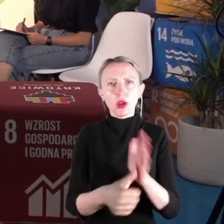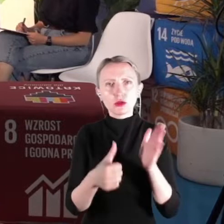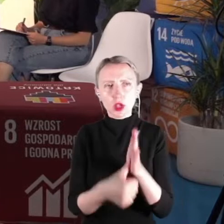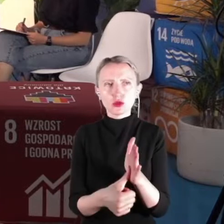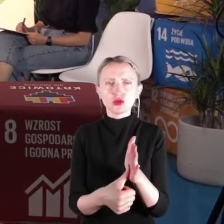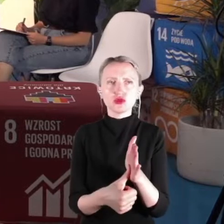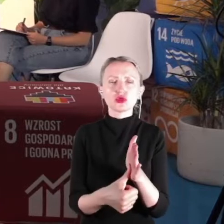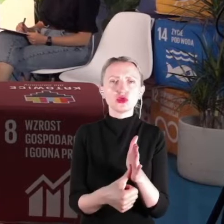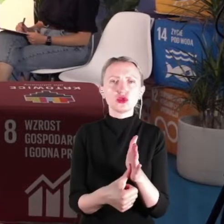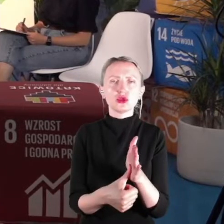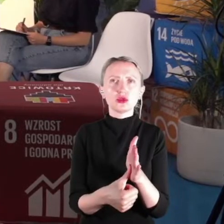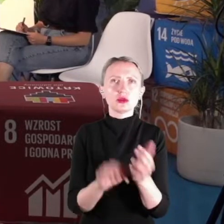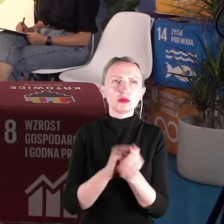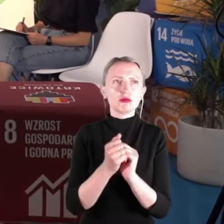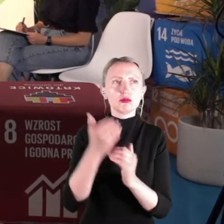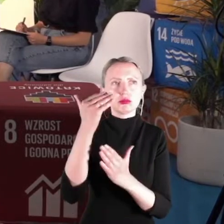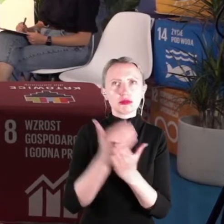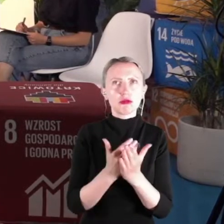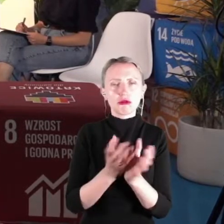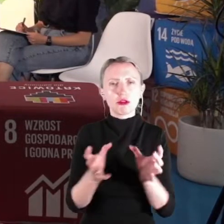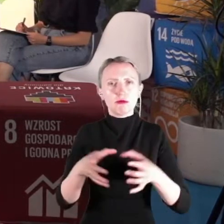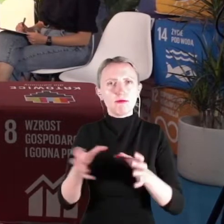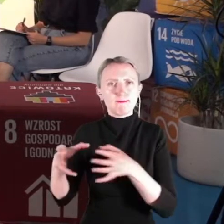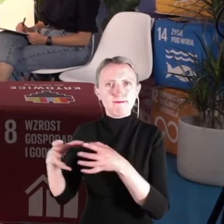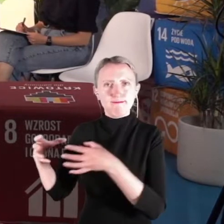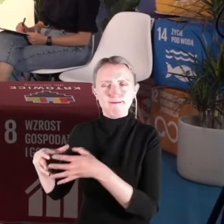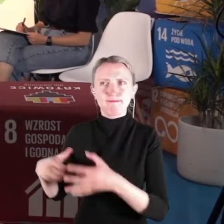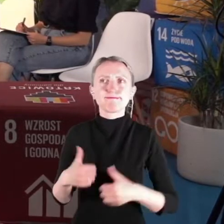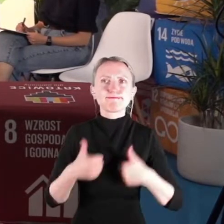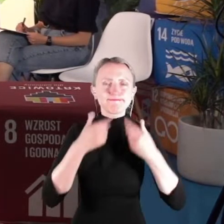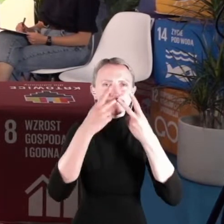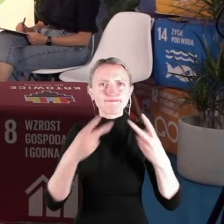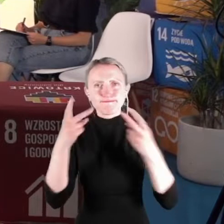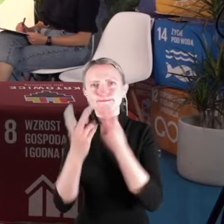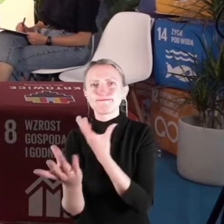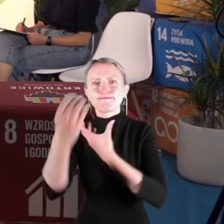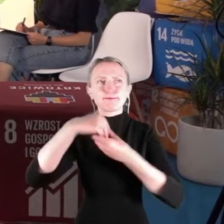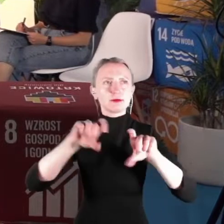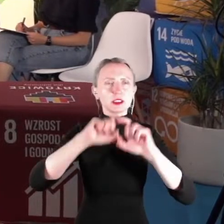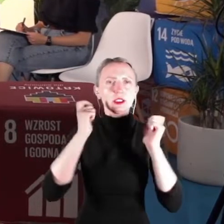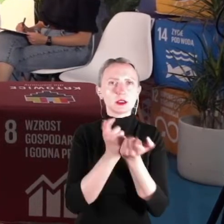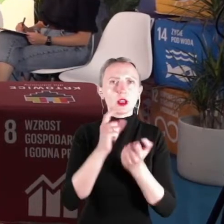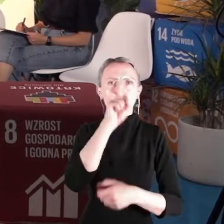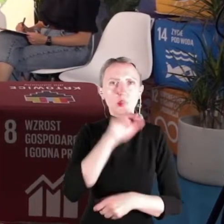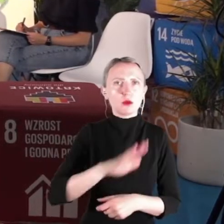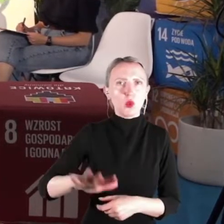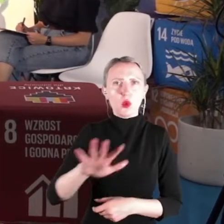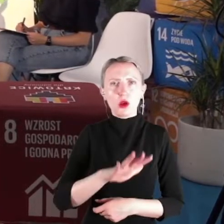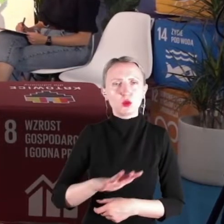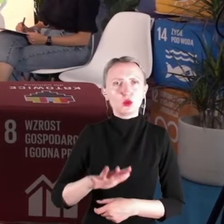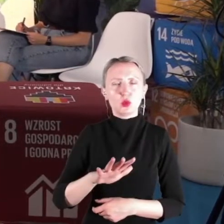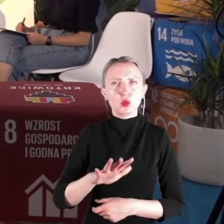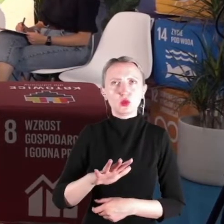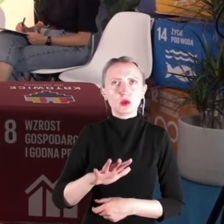on eye level. To get the whole community involved, cultural activities invite everyone from early childhood to the elderly people to